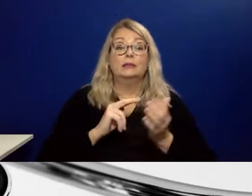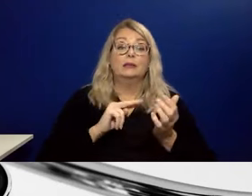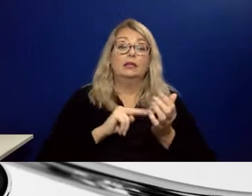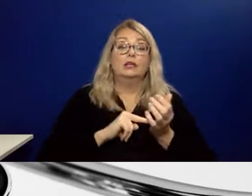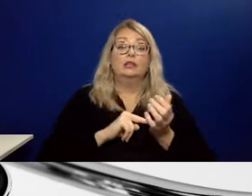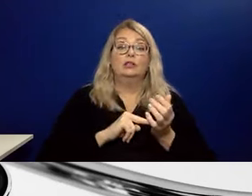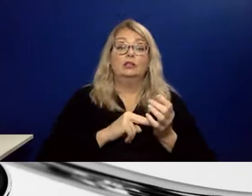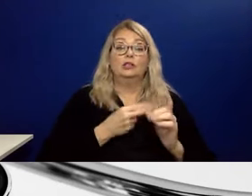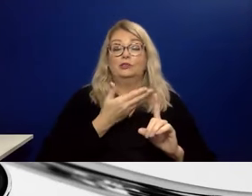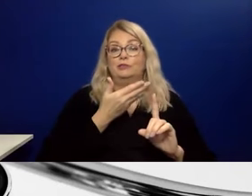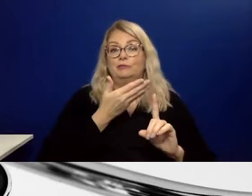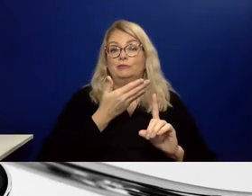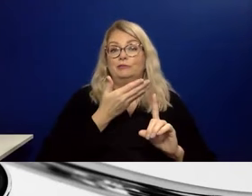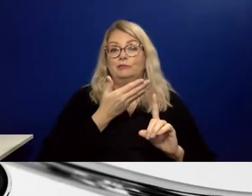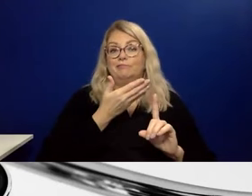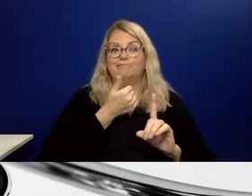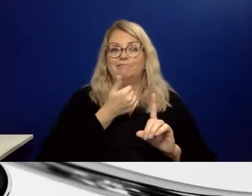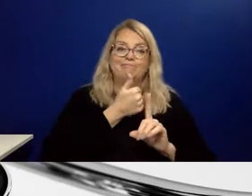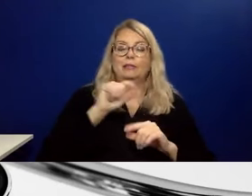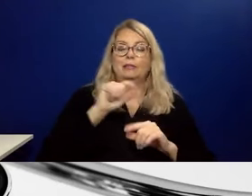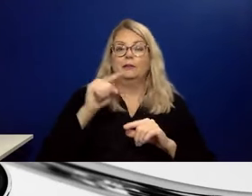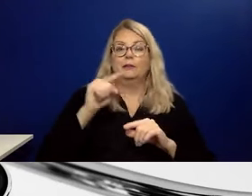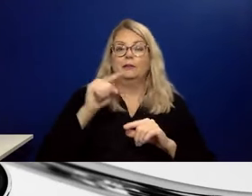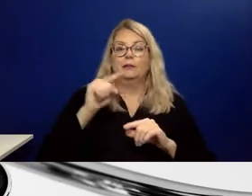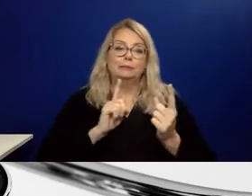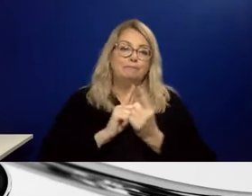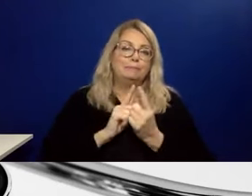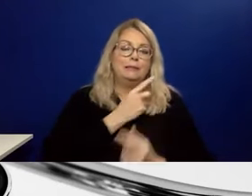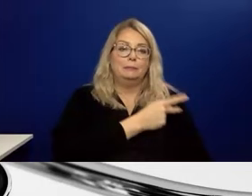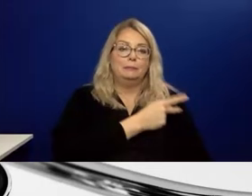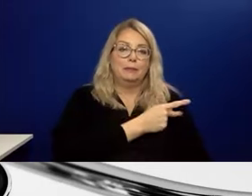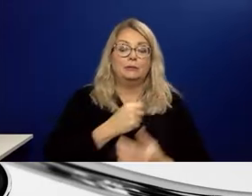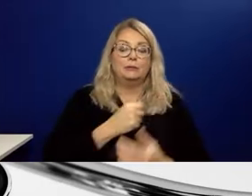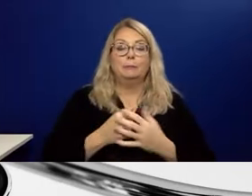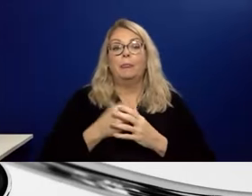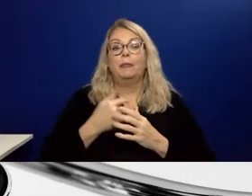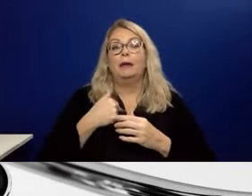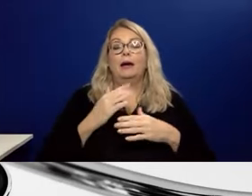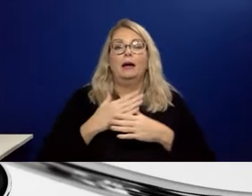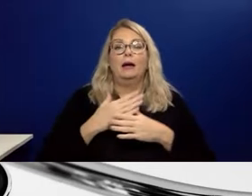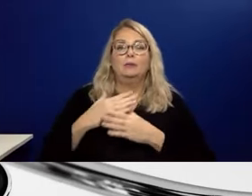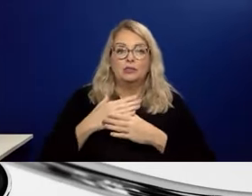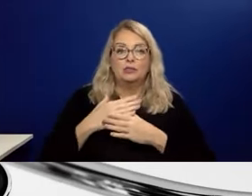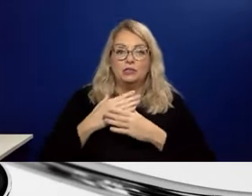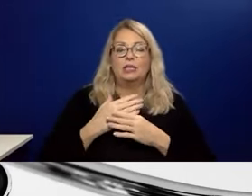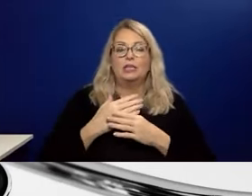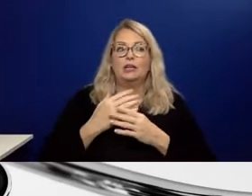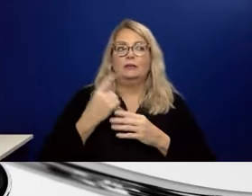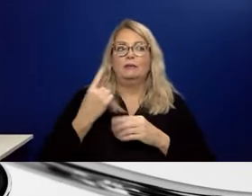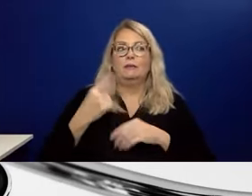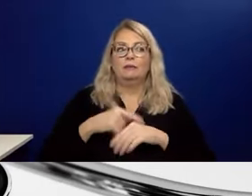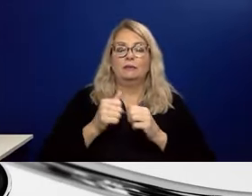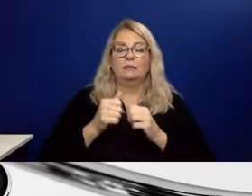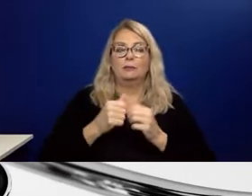their home. And one of my colleagues, Melinda Vinicor, as I was sharing some of this with her, said, it's so interesting to